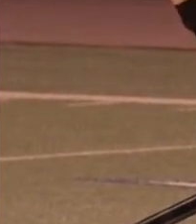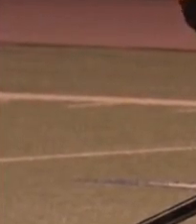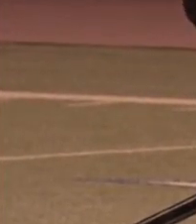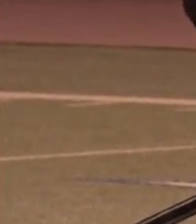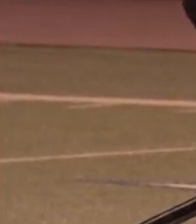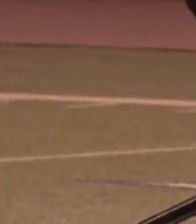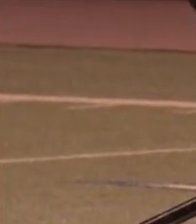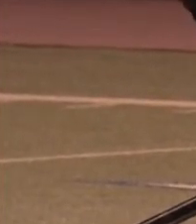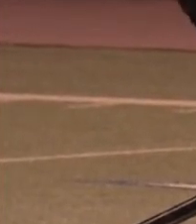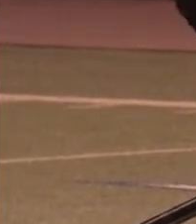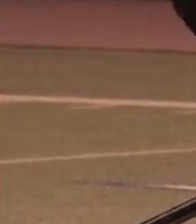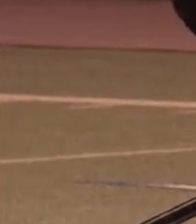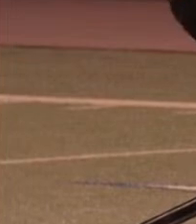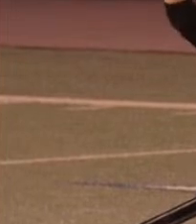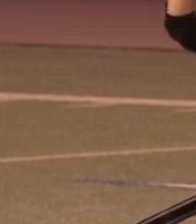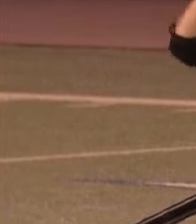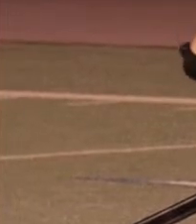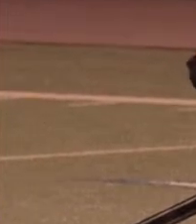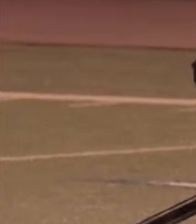Eagles!